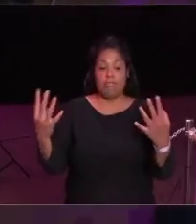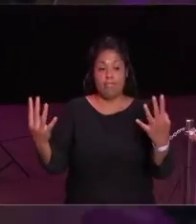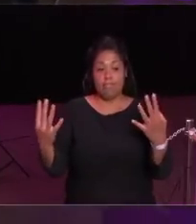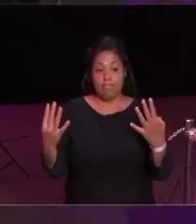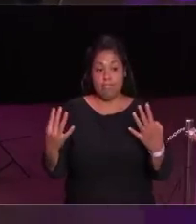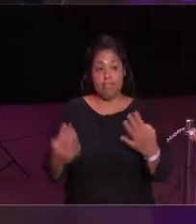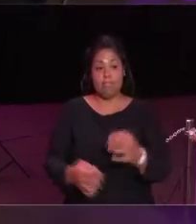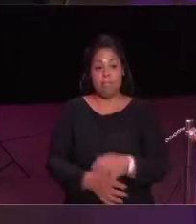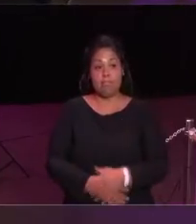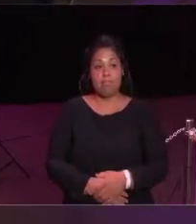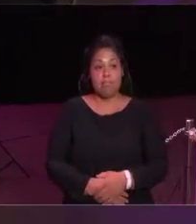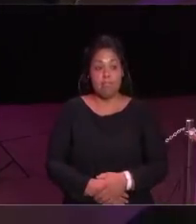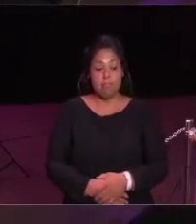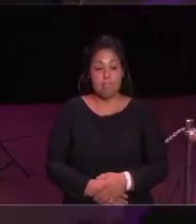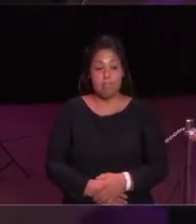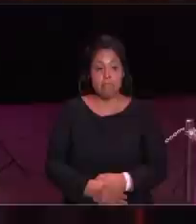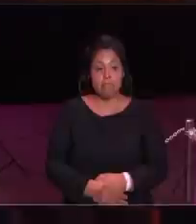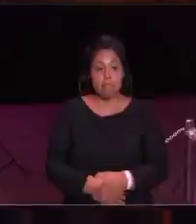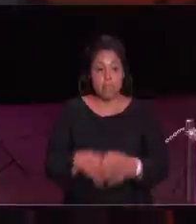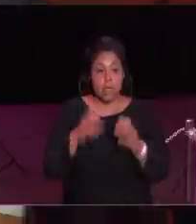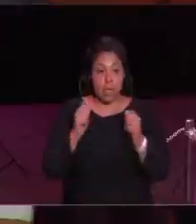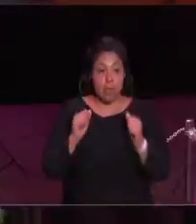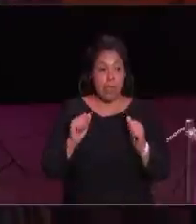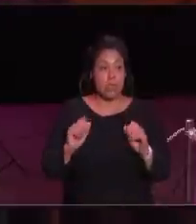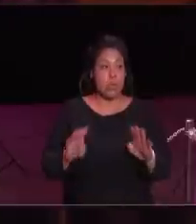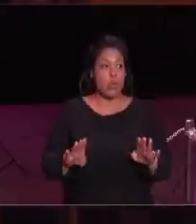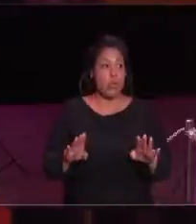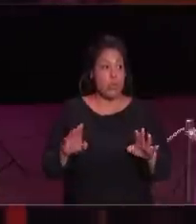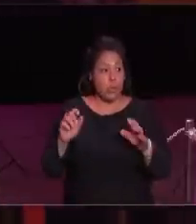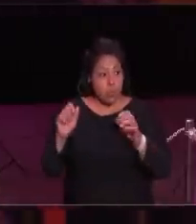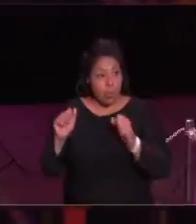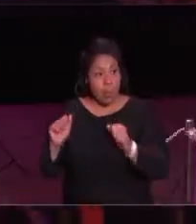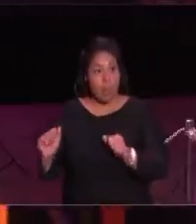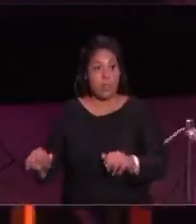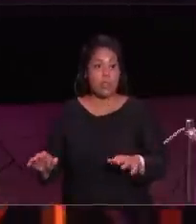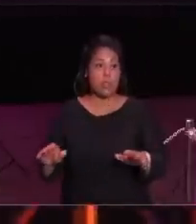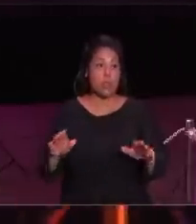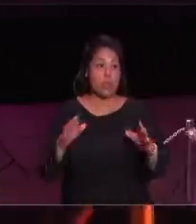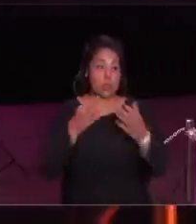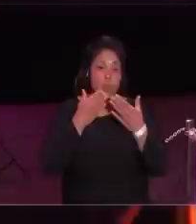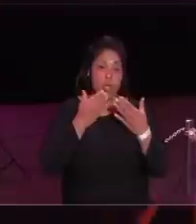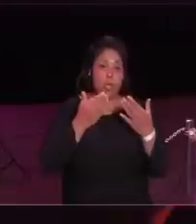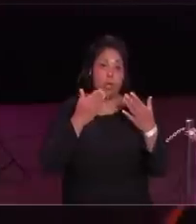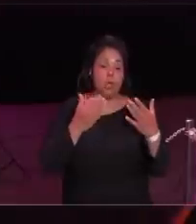Come. God bless you. God bless you. Thank you so much.